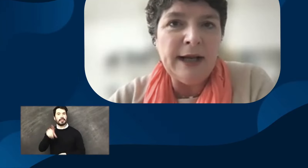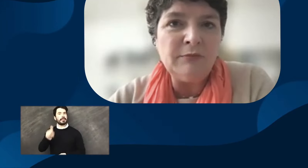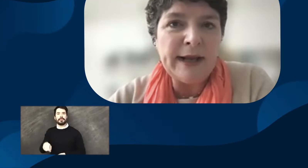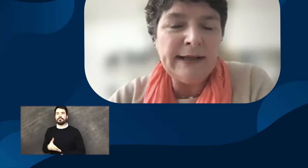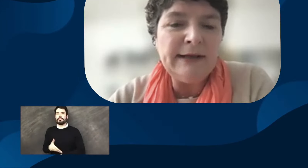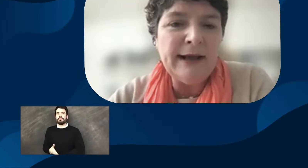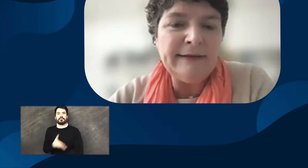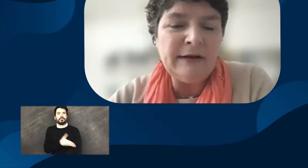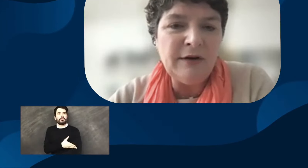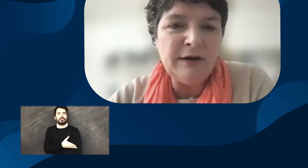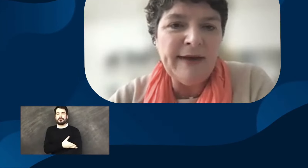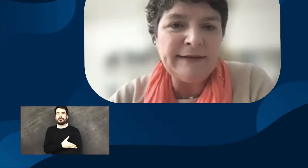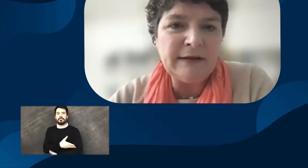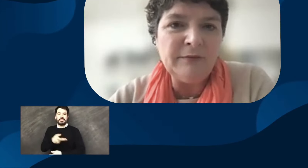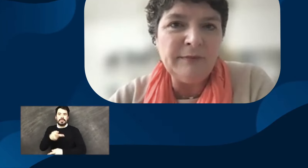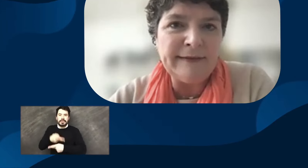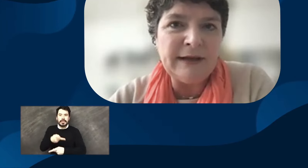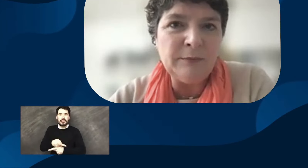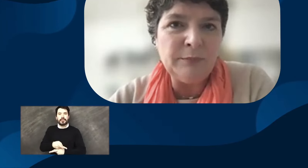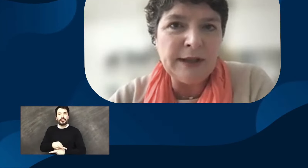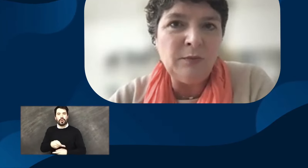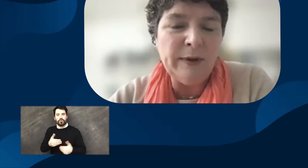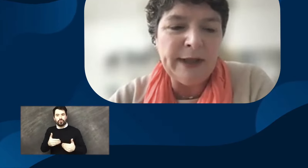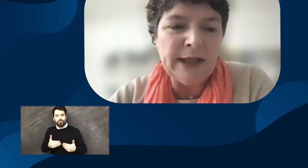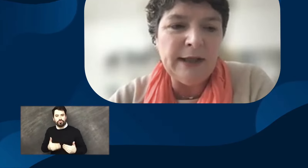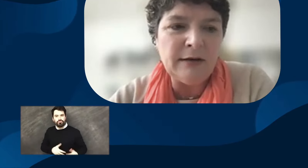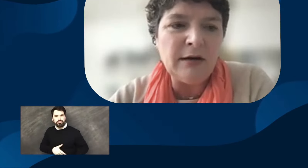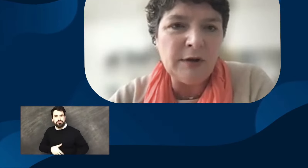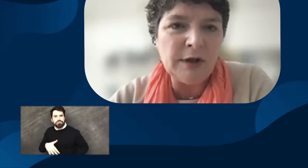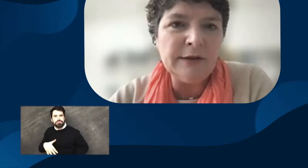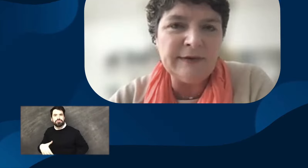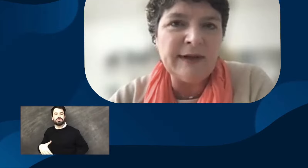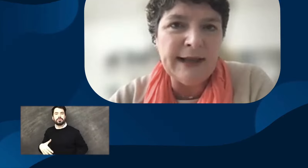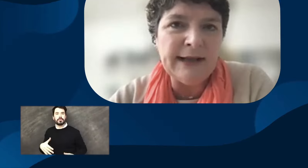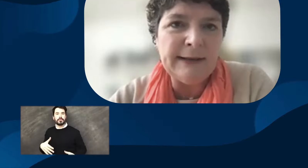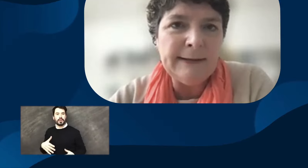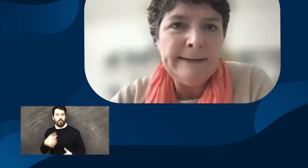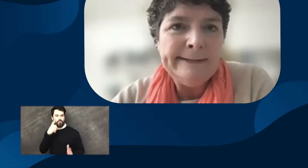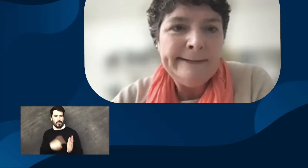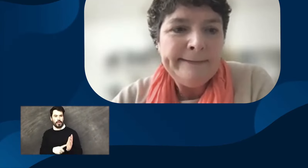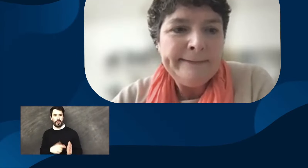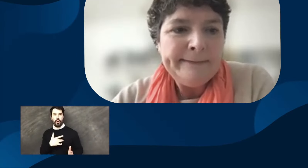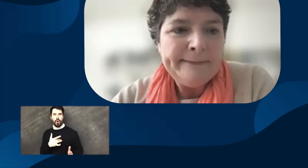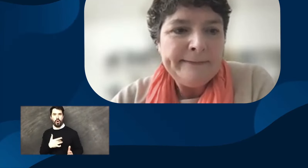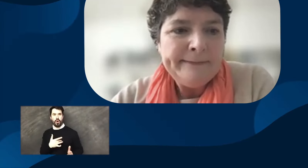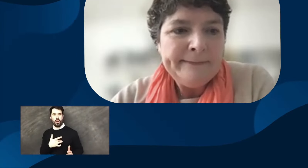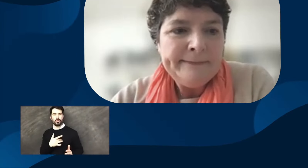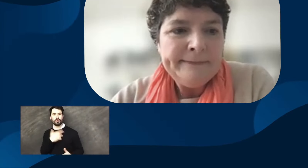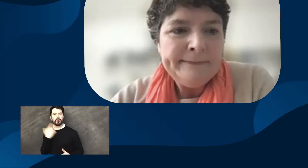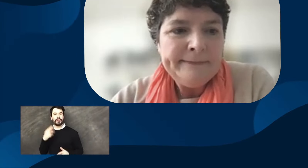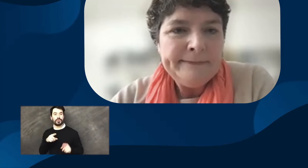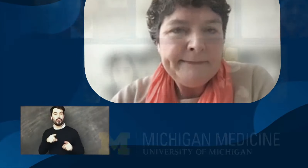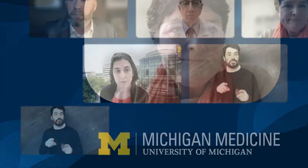care and recognizing cardiovascular risk in pregnant women in our society.